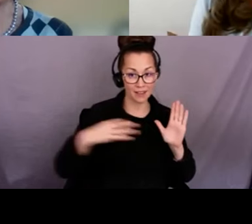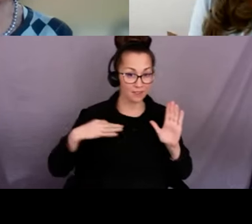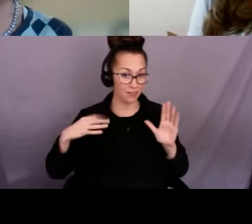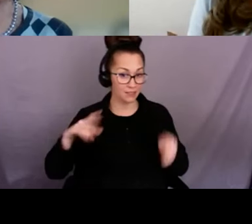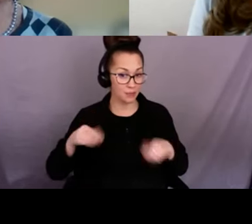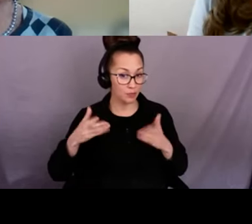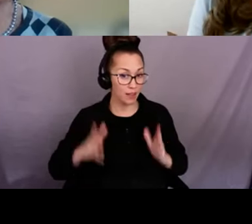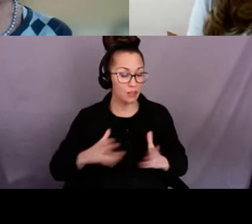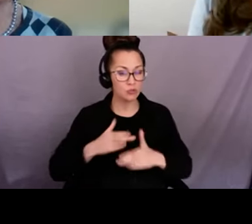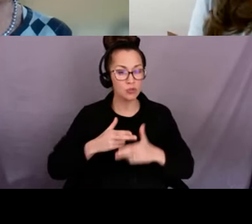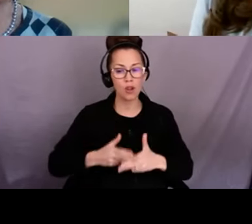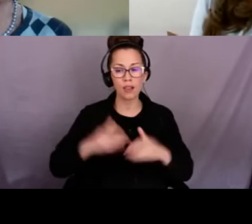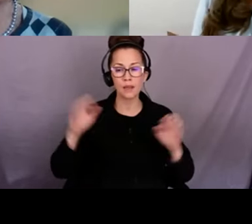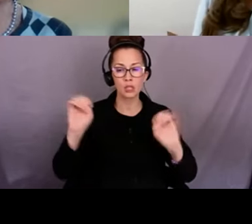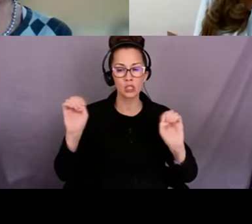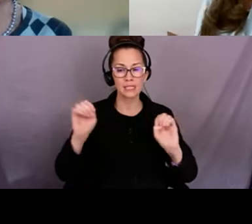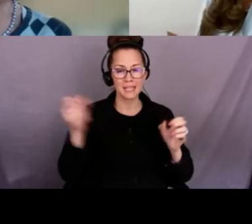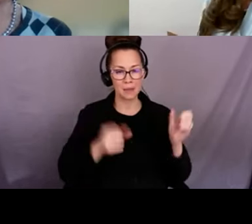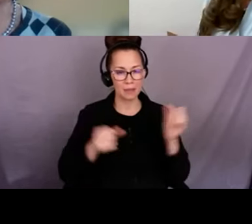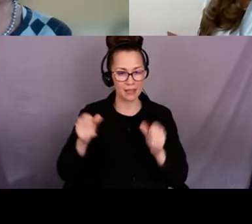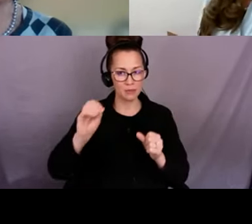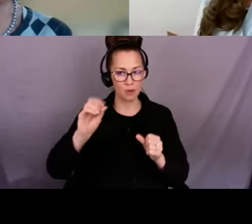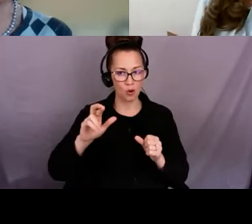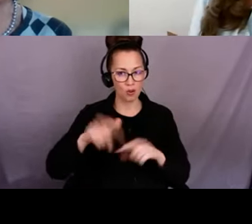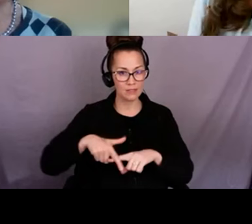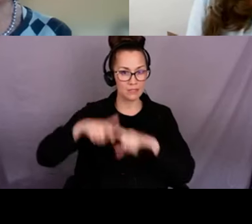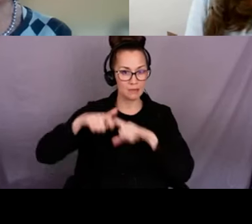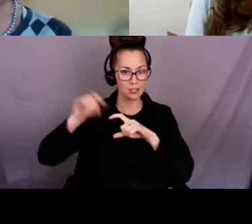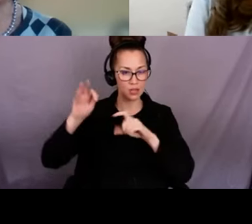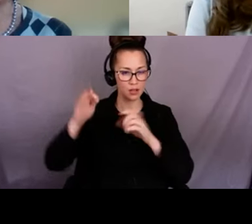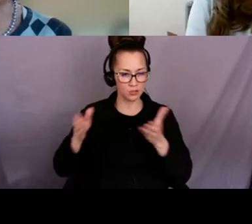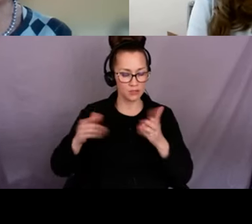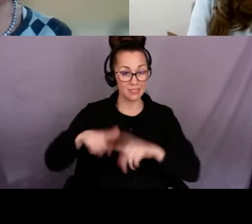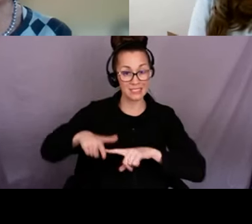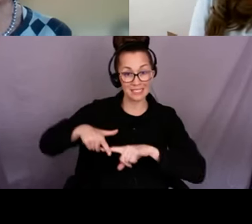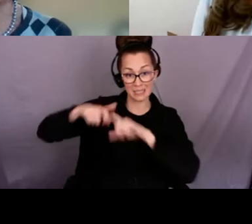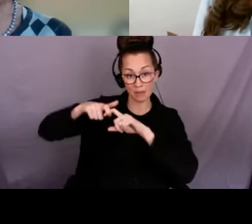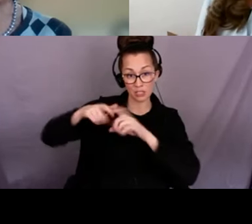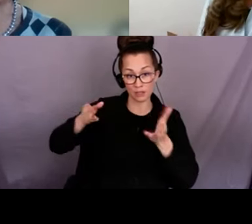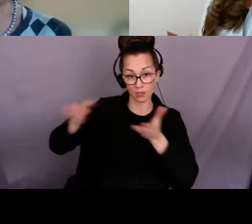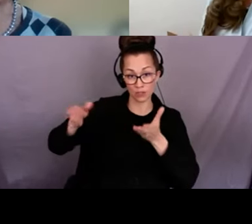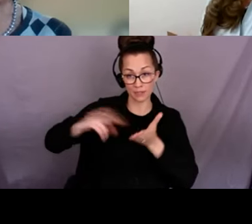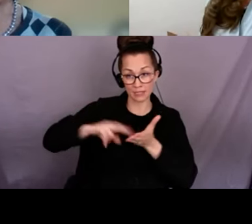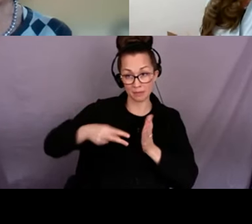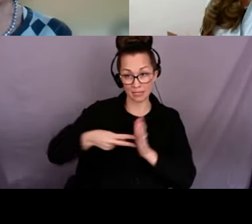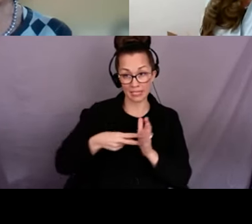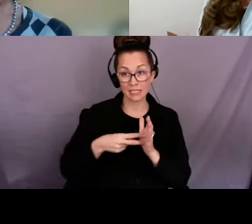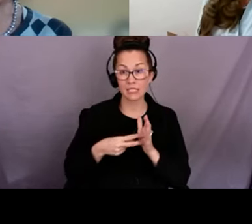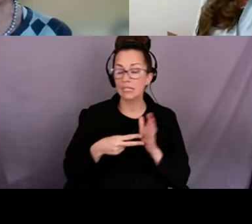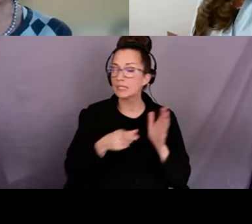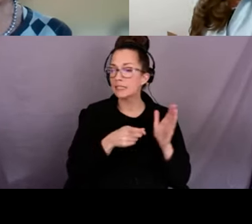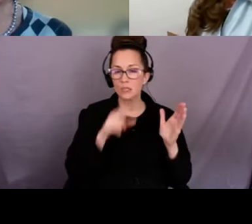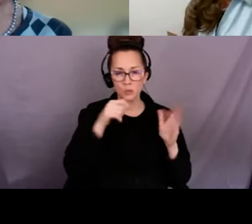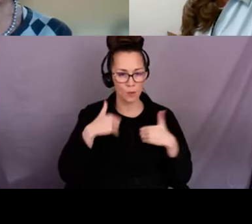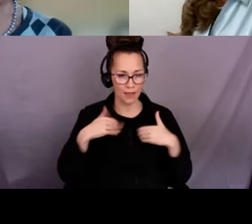either emergency placements or a suspension of services. A suspension of service is when they don't have the staff